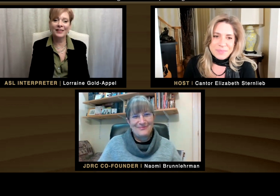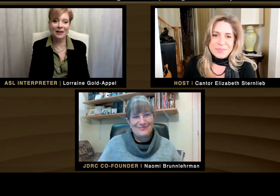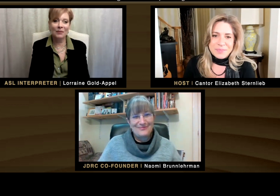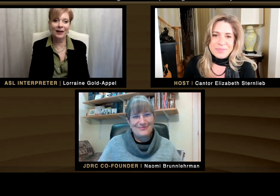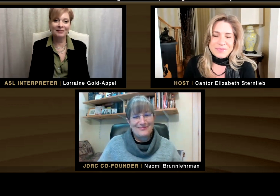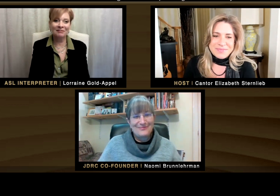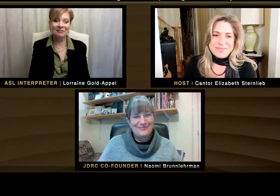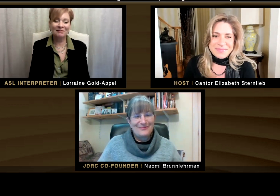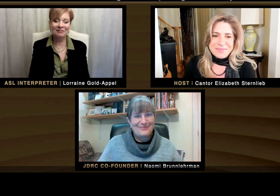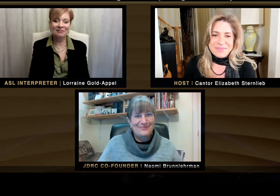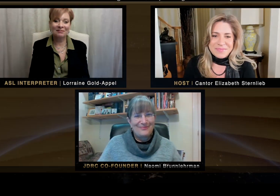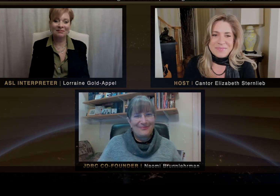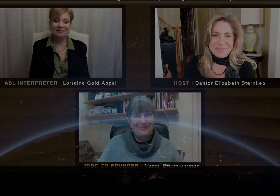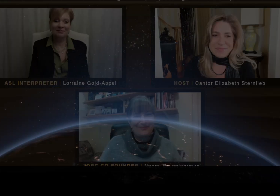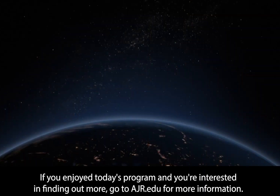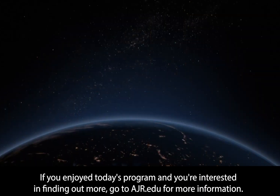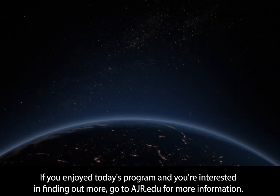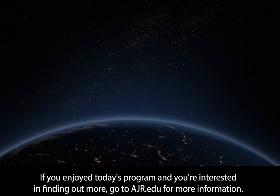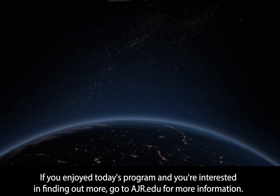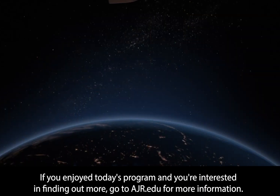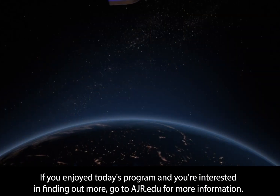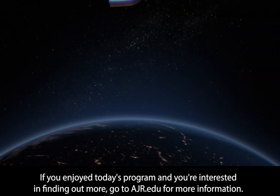I feel the same way.